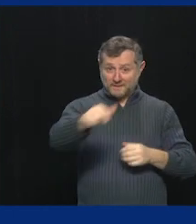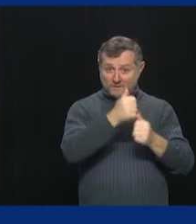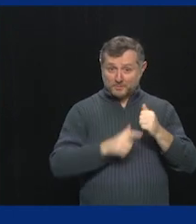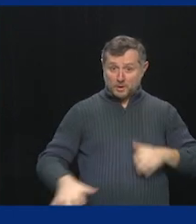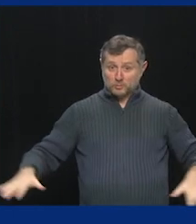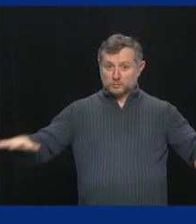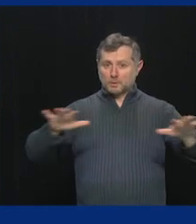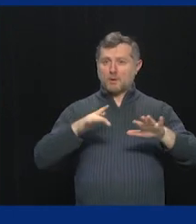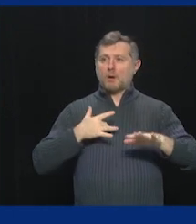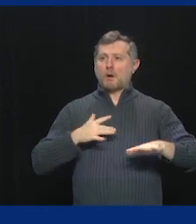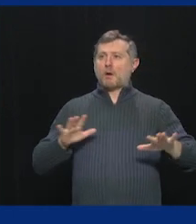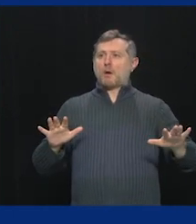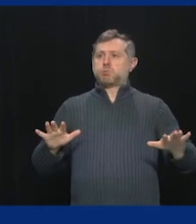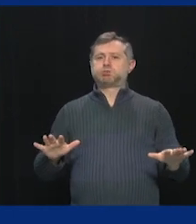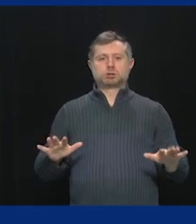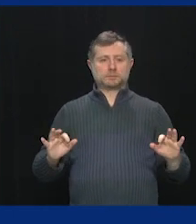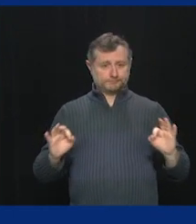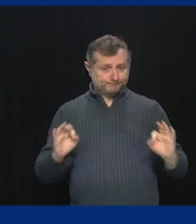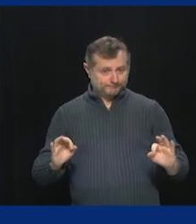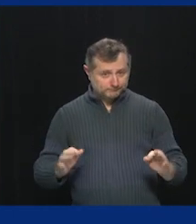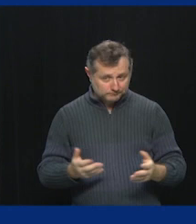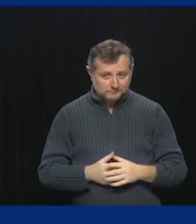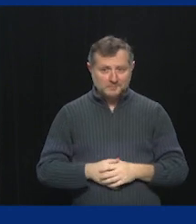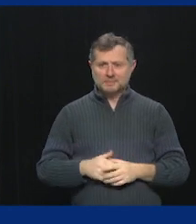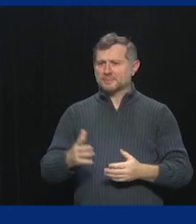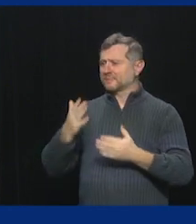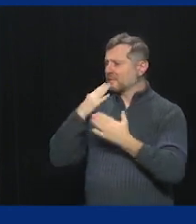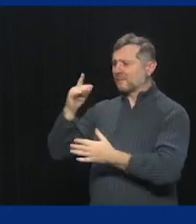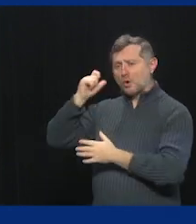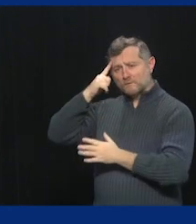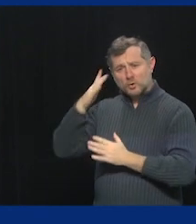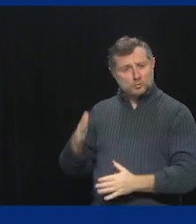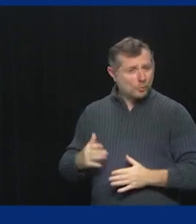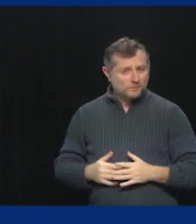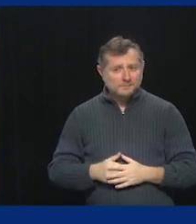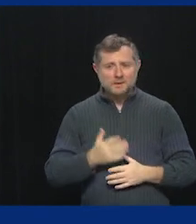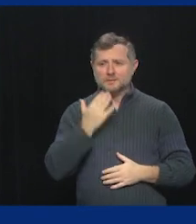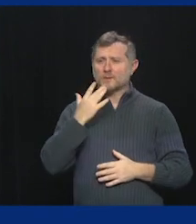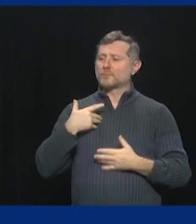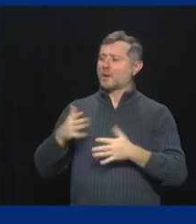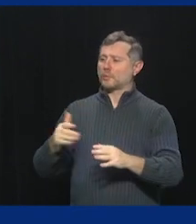touched. So with that, Governor, thanks for allowing me to give an update.